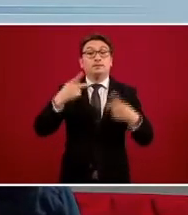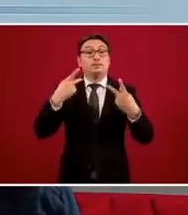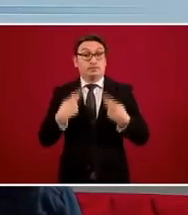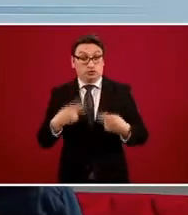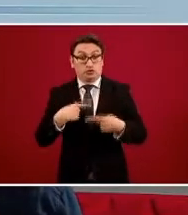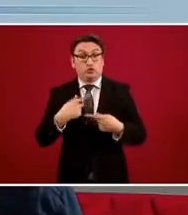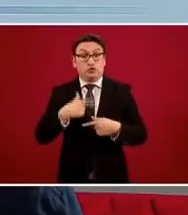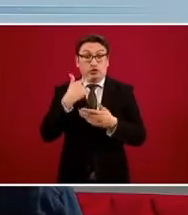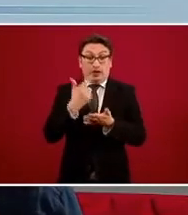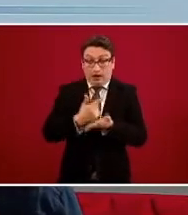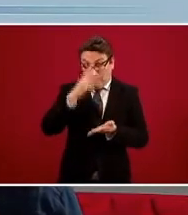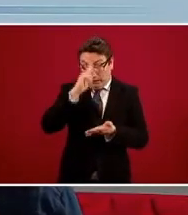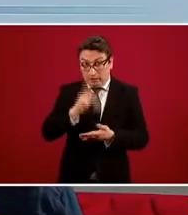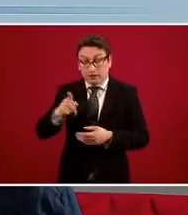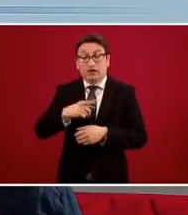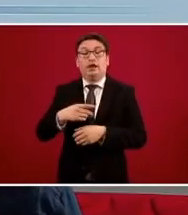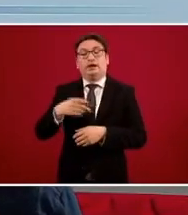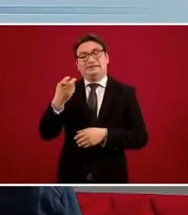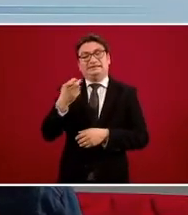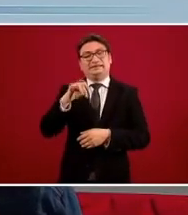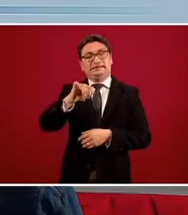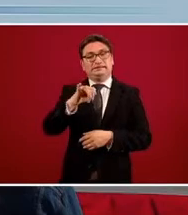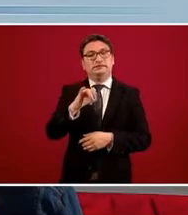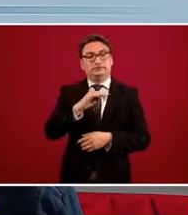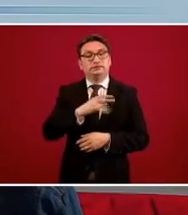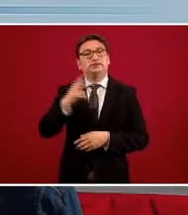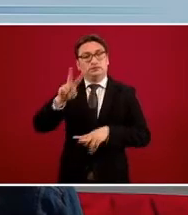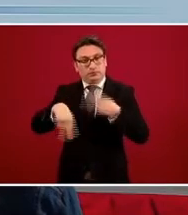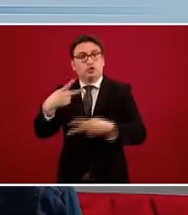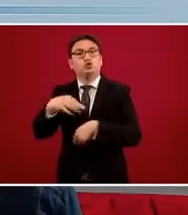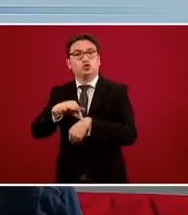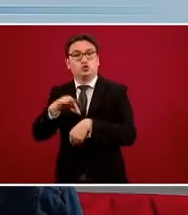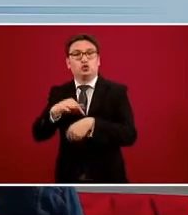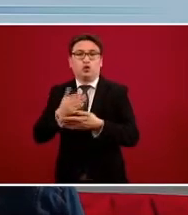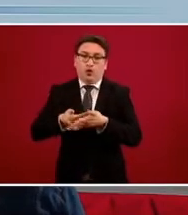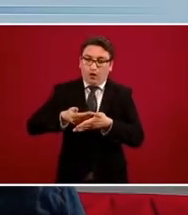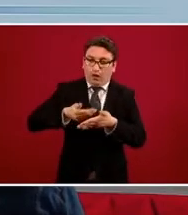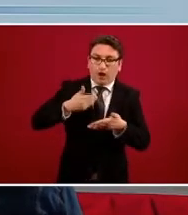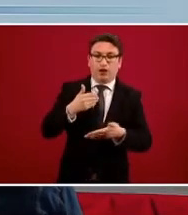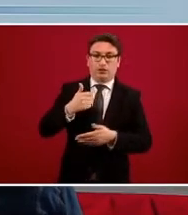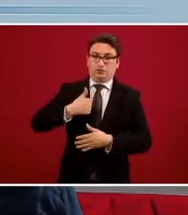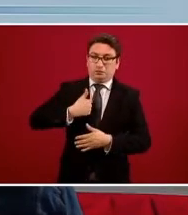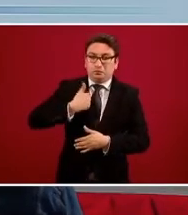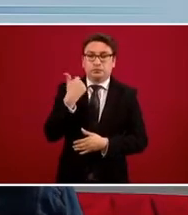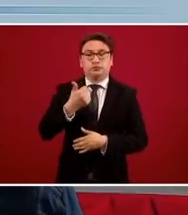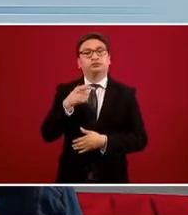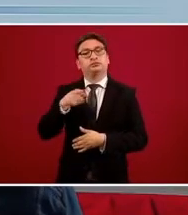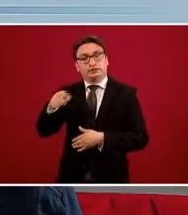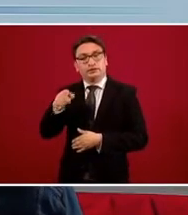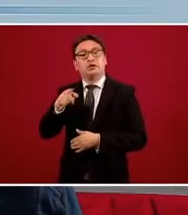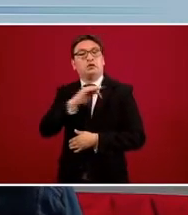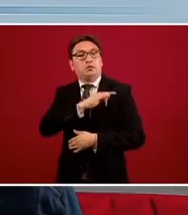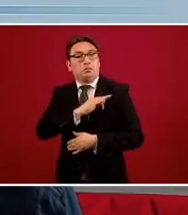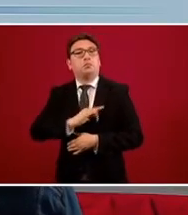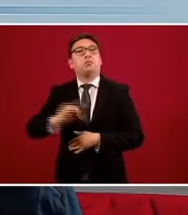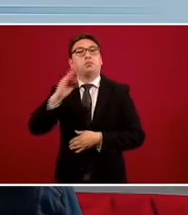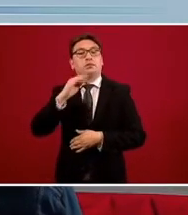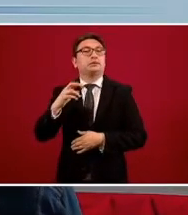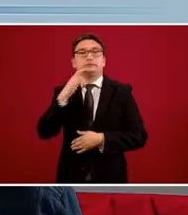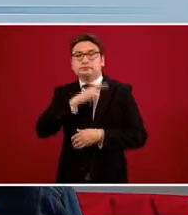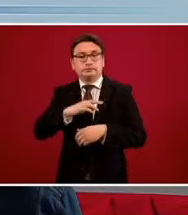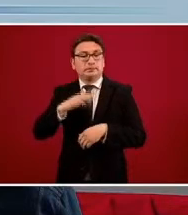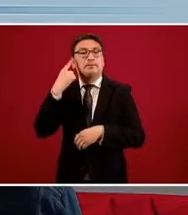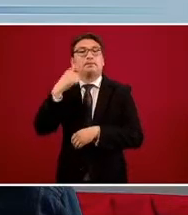populations, you don't have to immediately go to the clinic. But if you have any of these